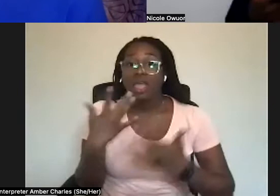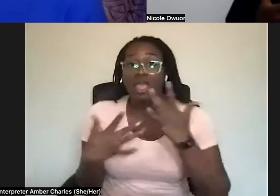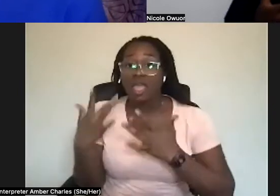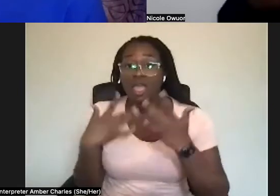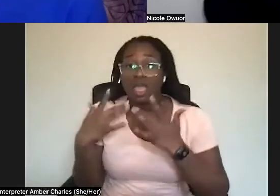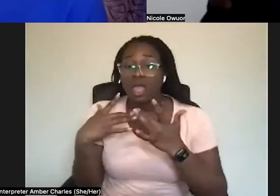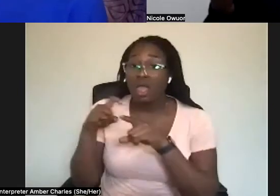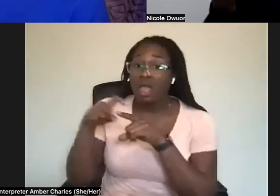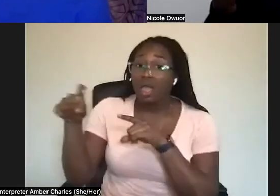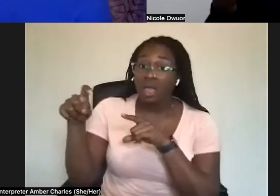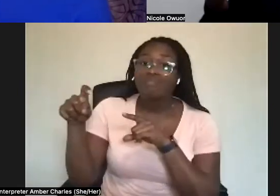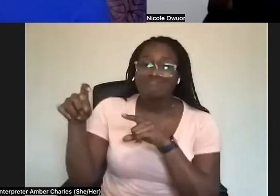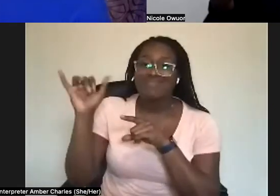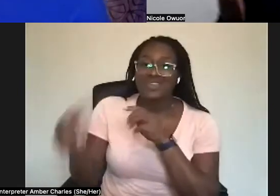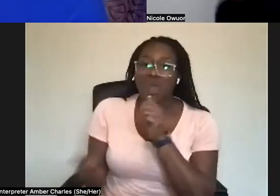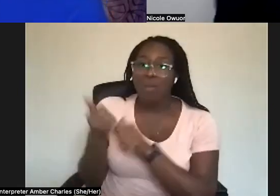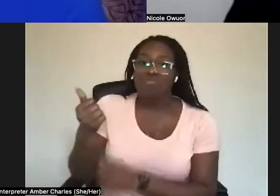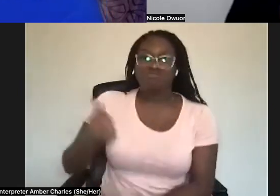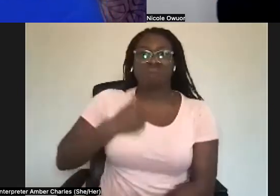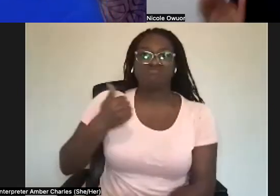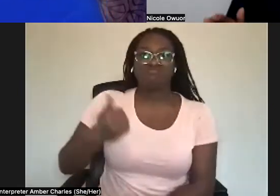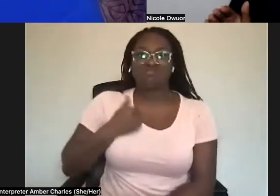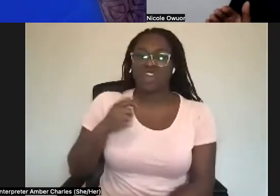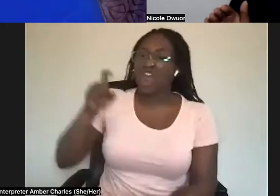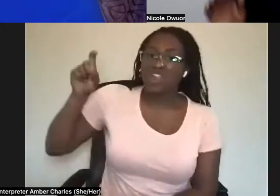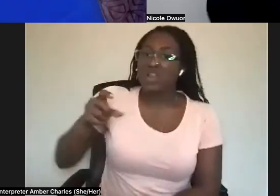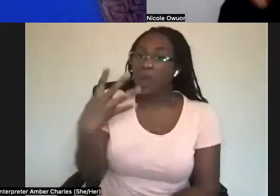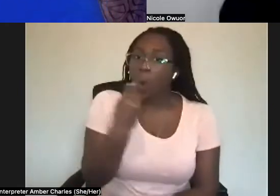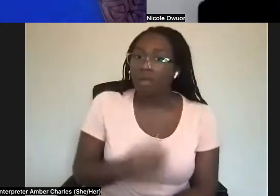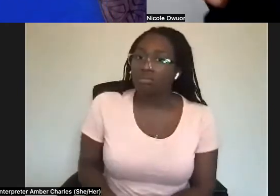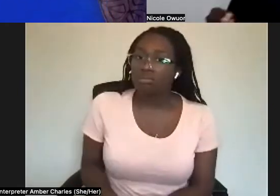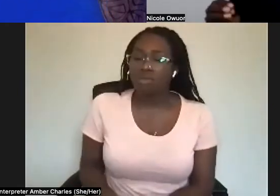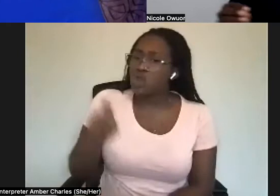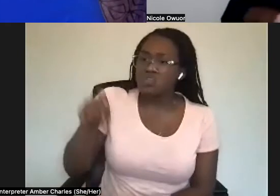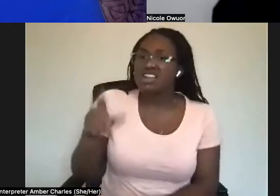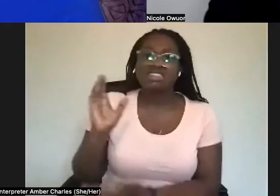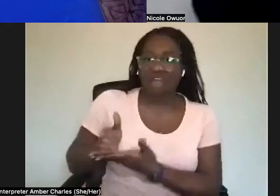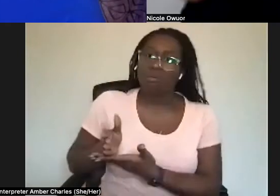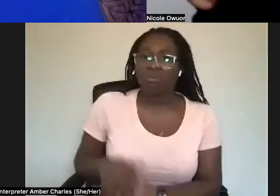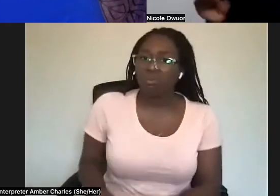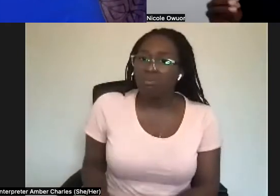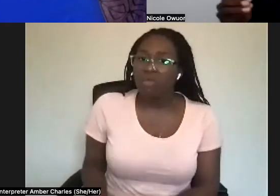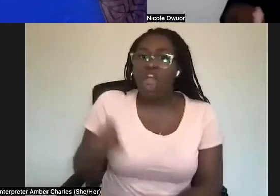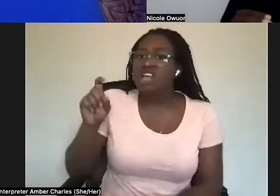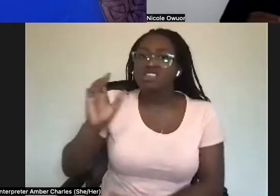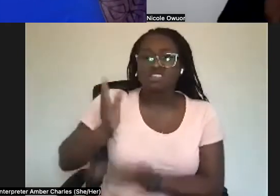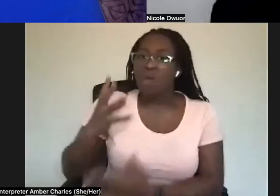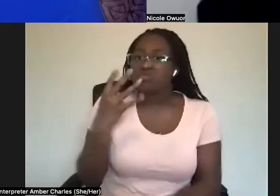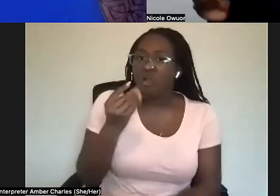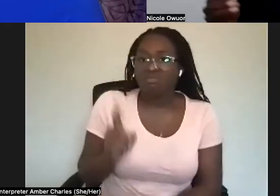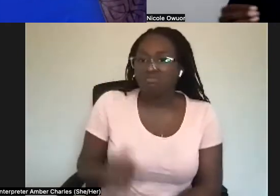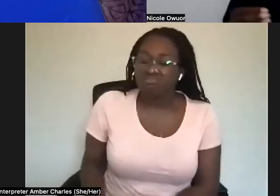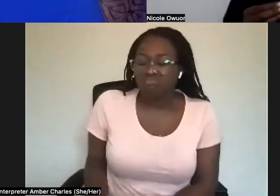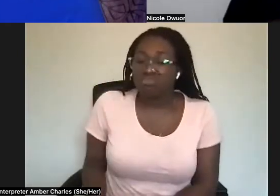is going to be the most aggressive, which is just, you need to be quiet. You need to stop talking to these people.